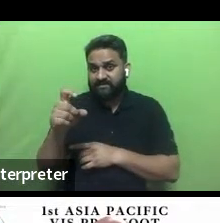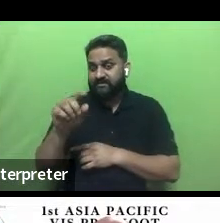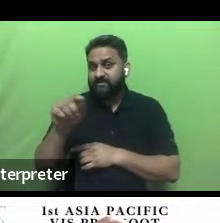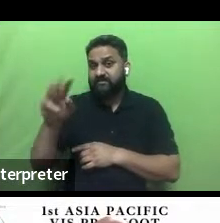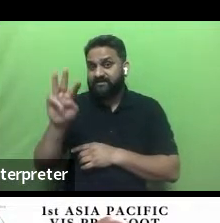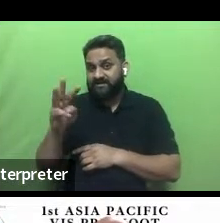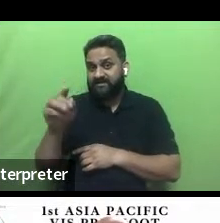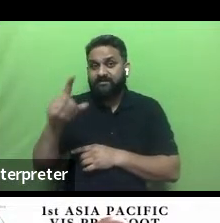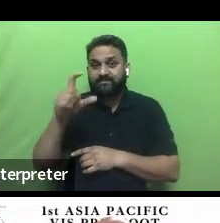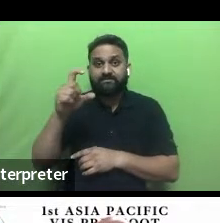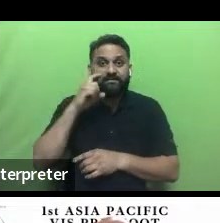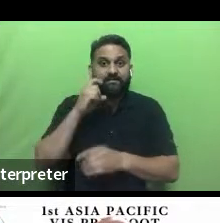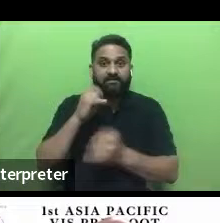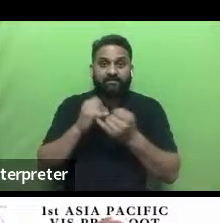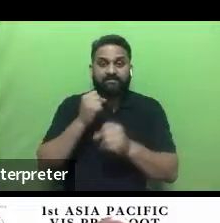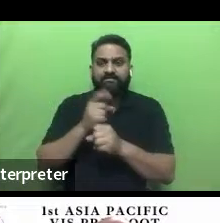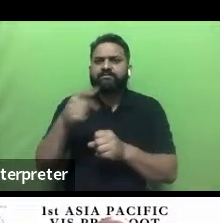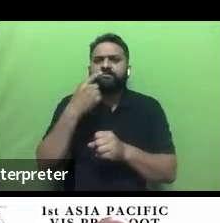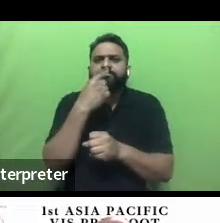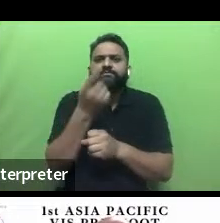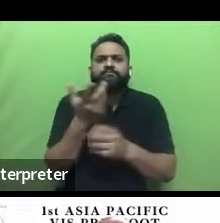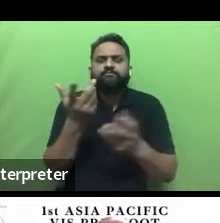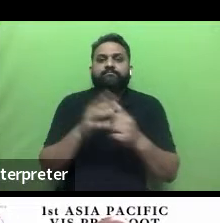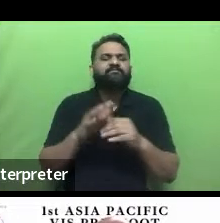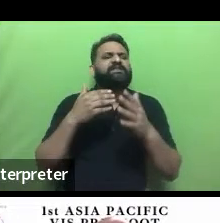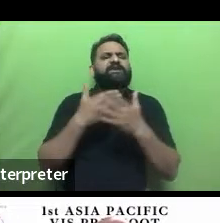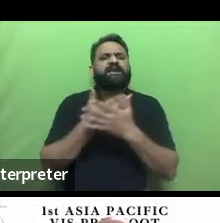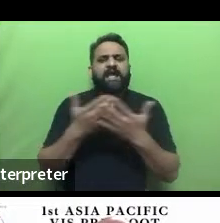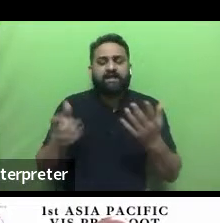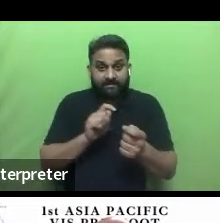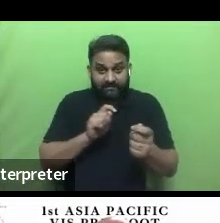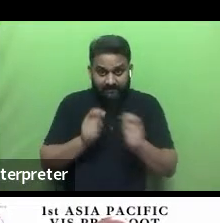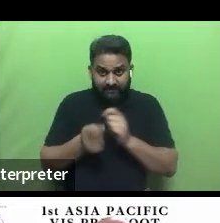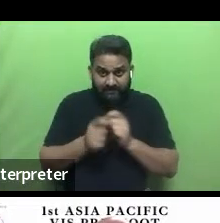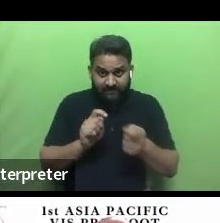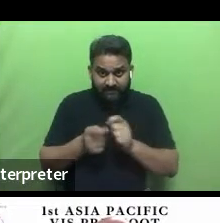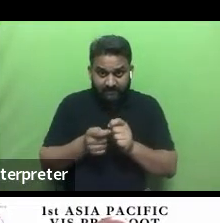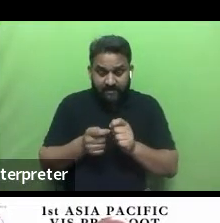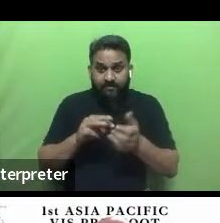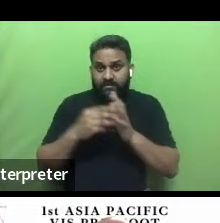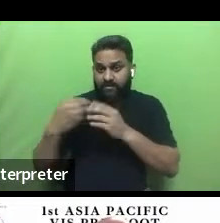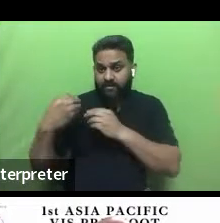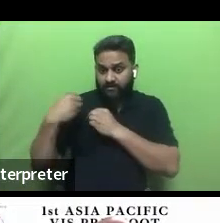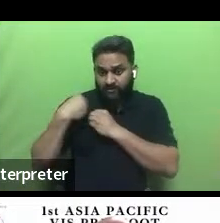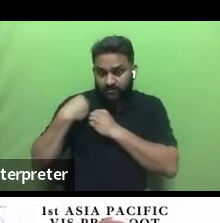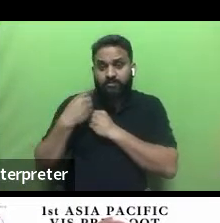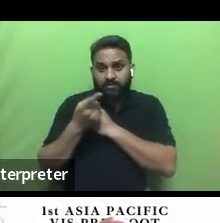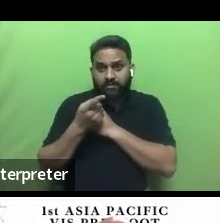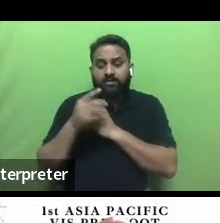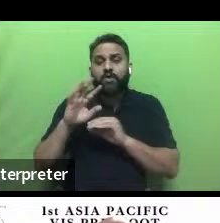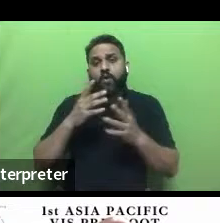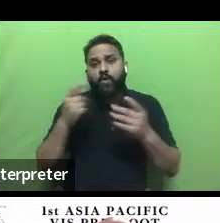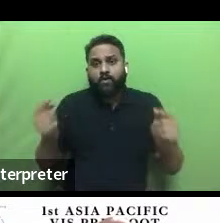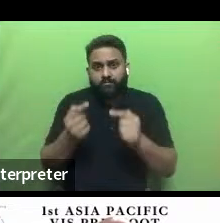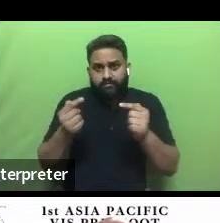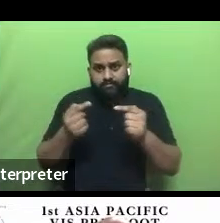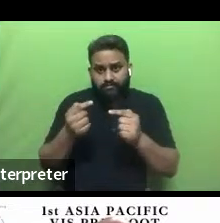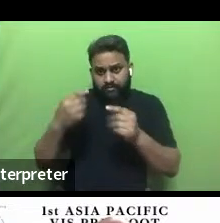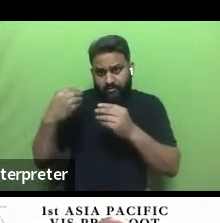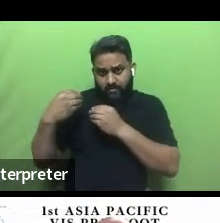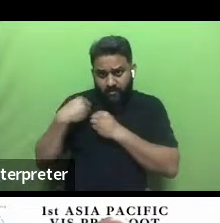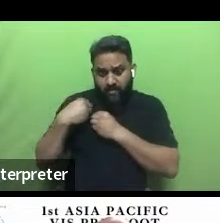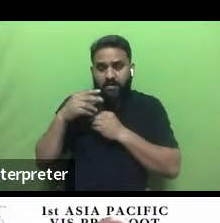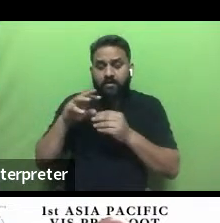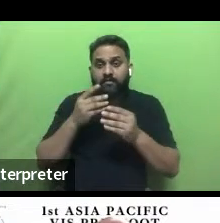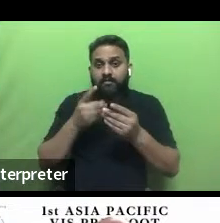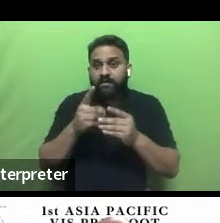CISG indicates that any changes made to liability clauses or dispute settlement clauses are material